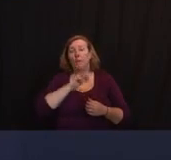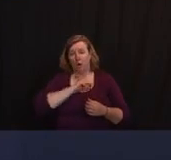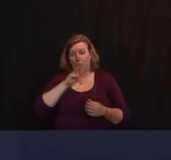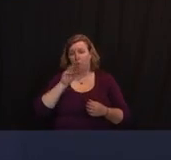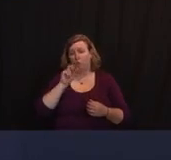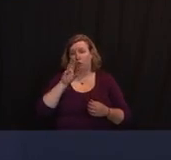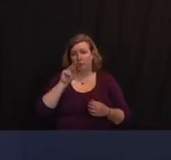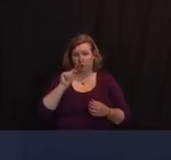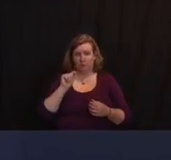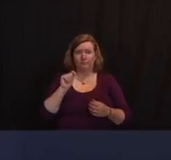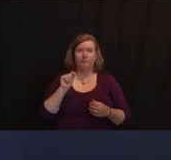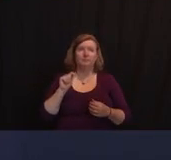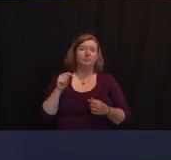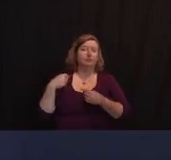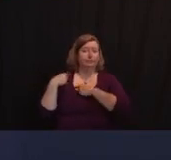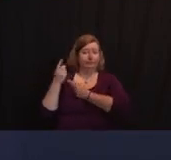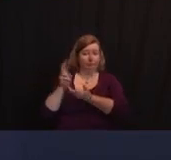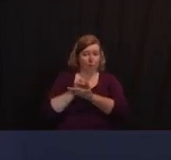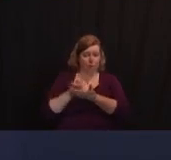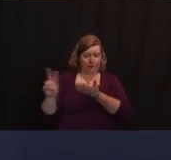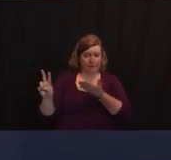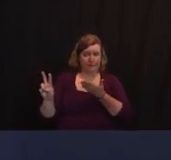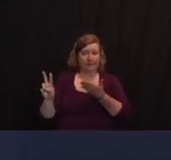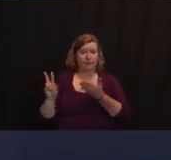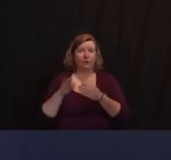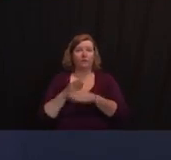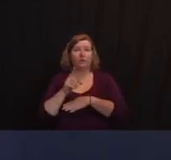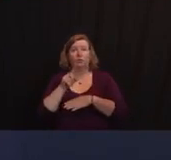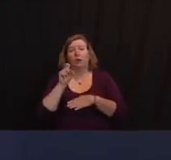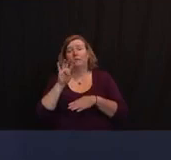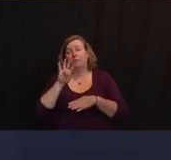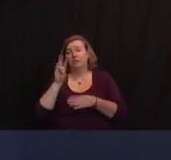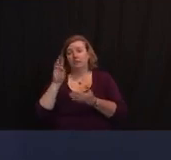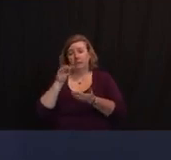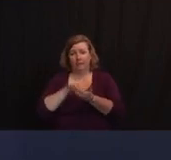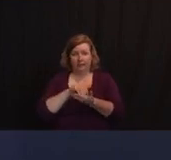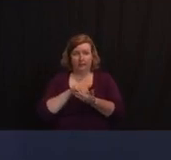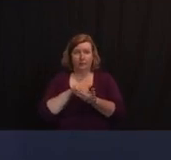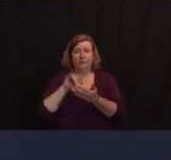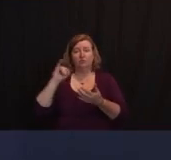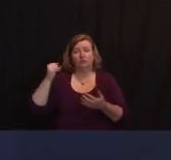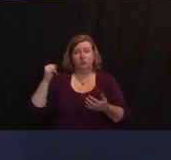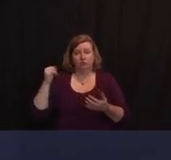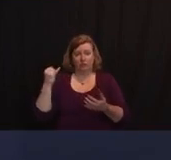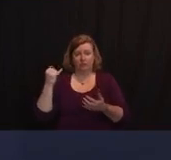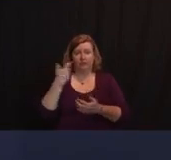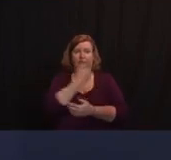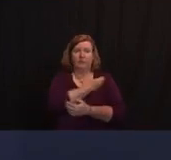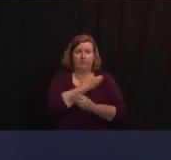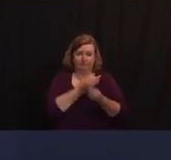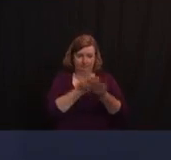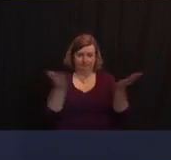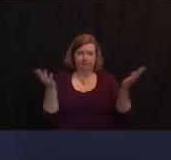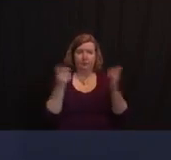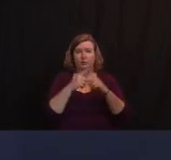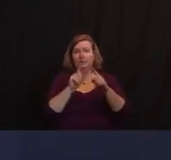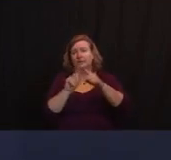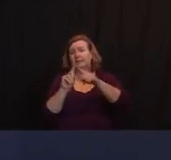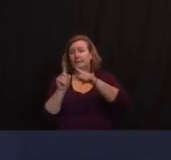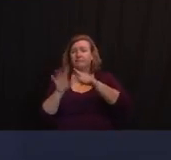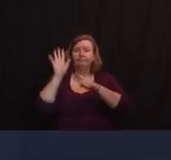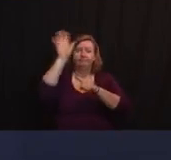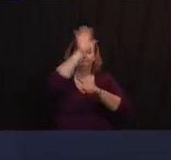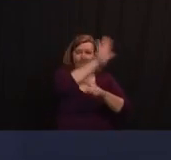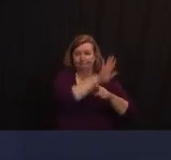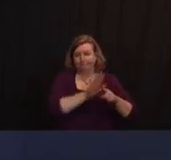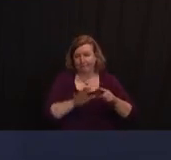than 146,000 doses of J&J were distributed to a variety of sites. We have